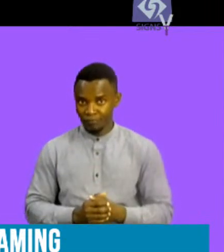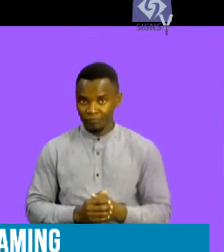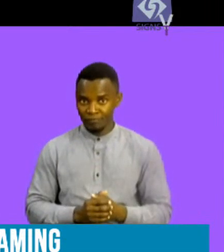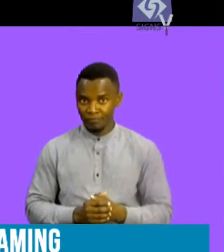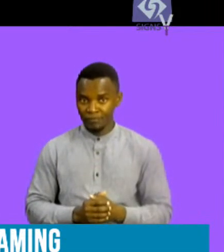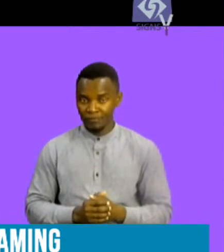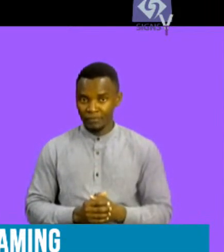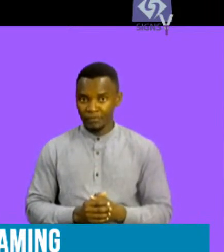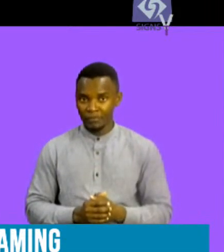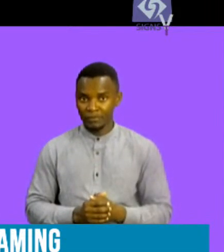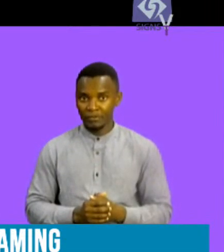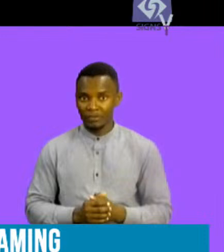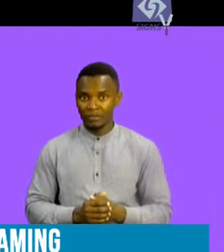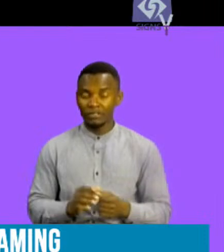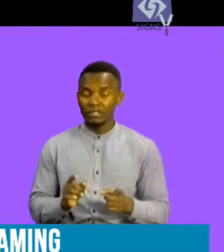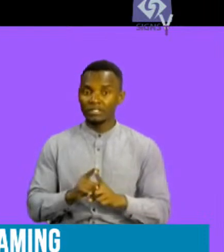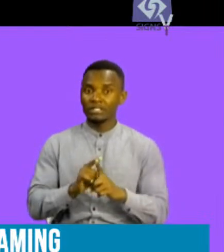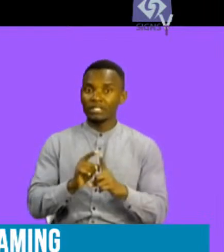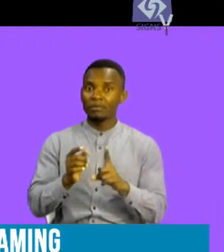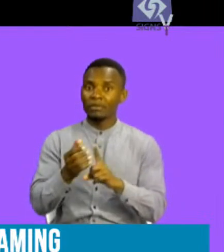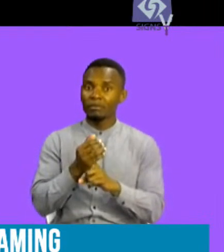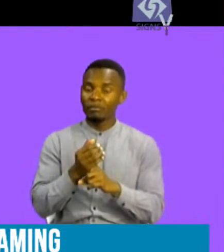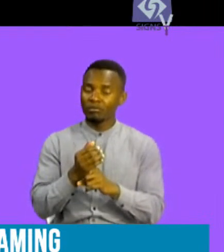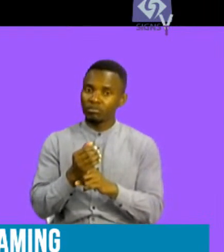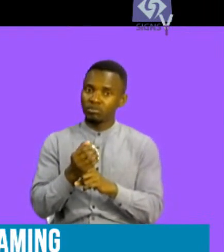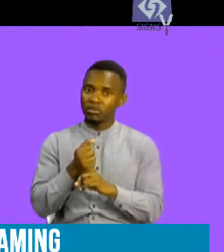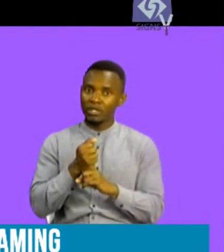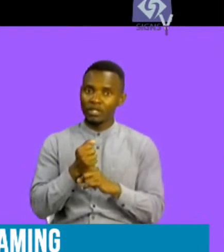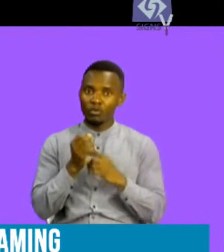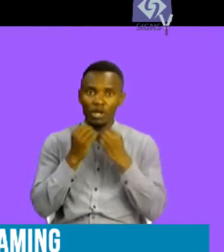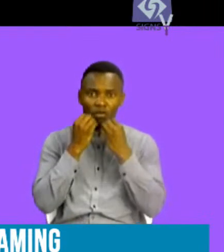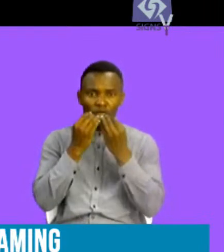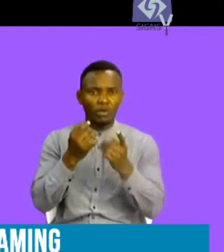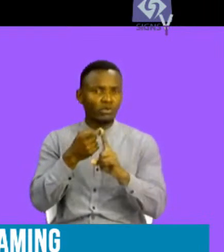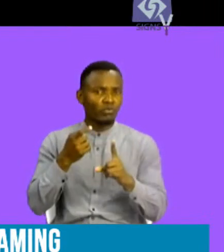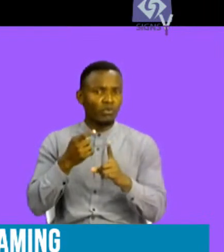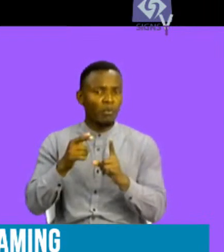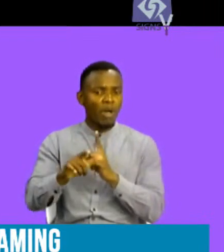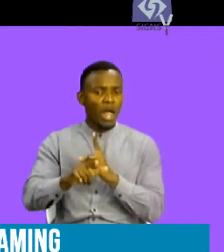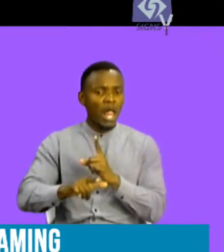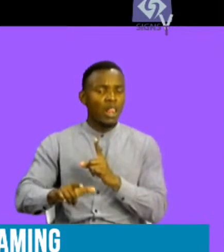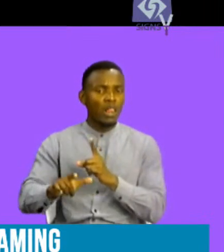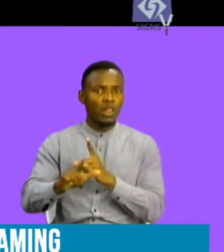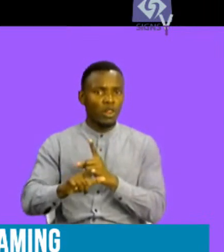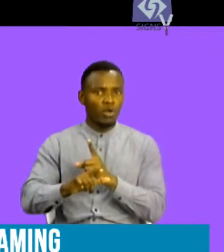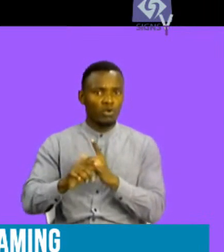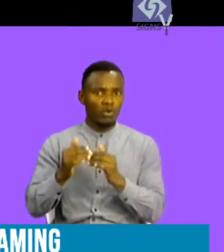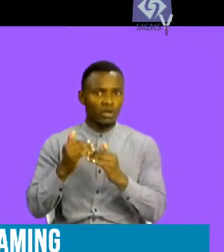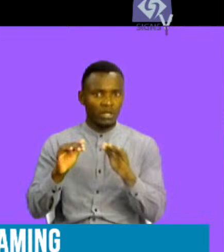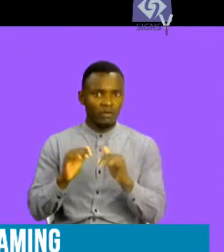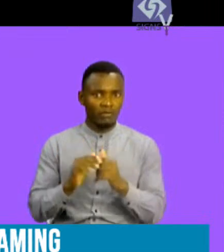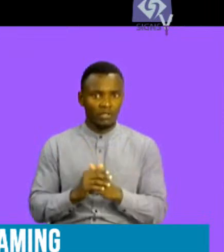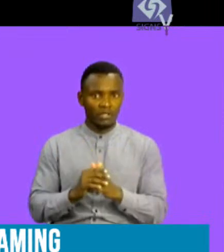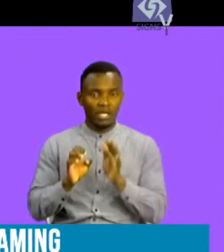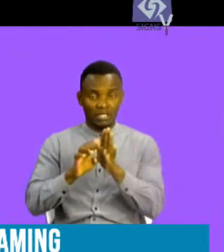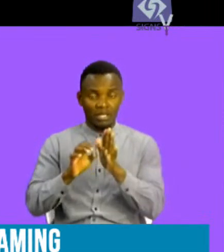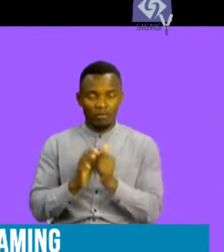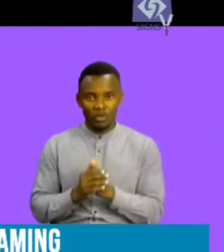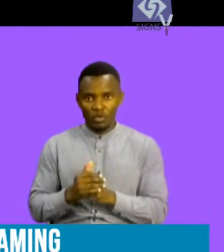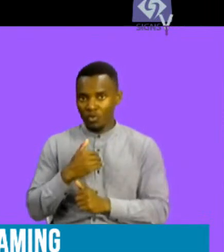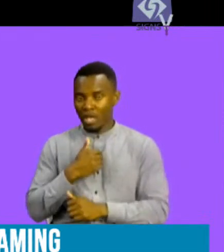person getting information down there. One, for example, there's this somebody with hearing